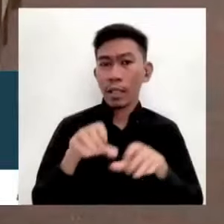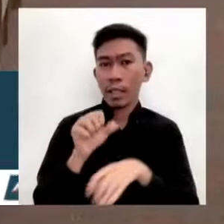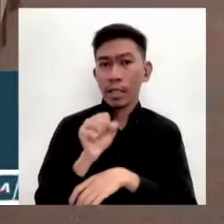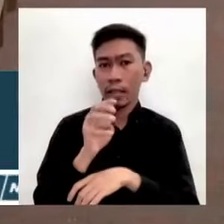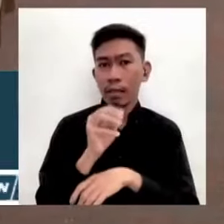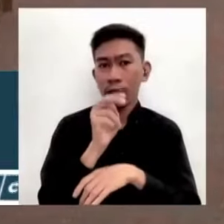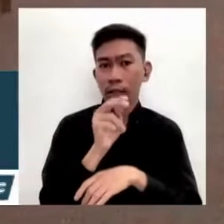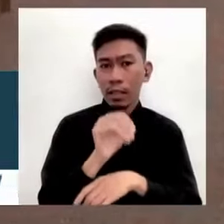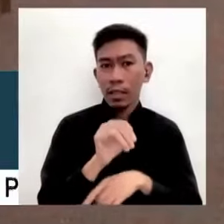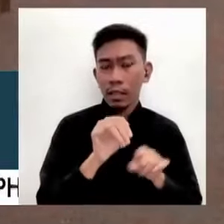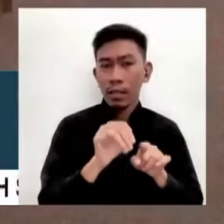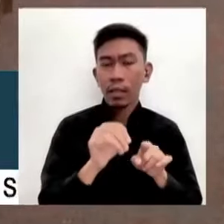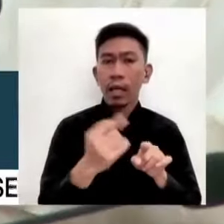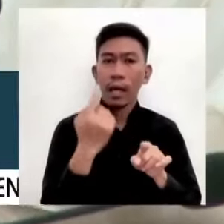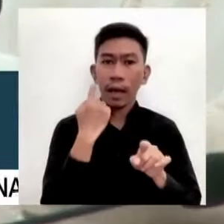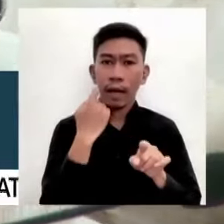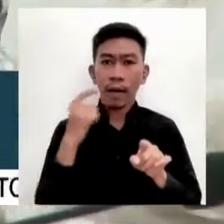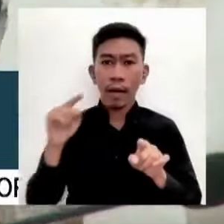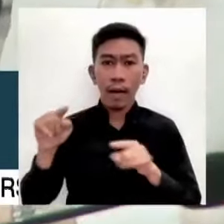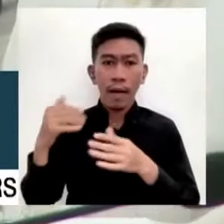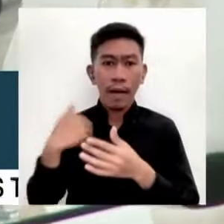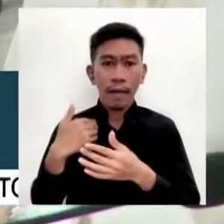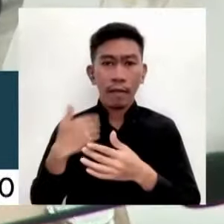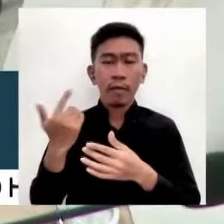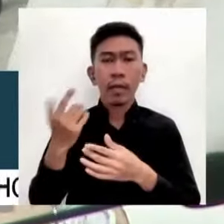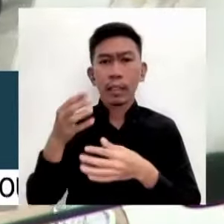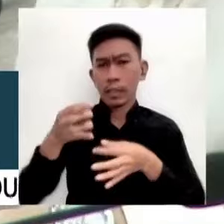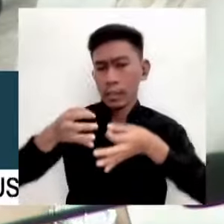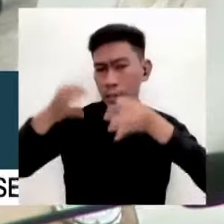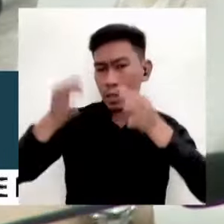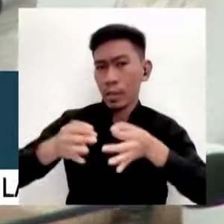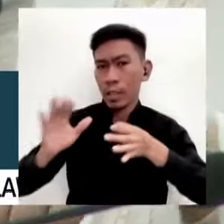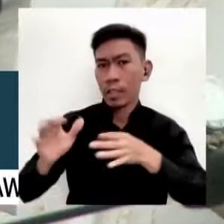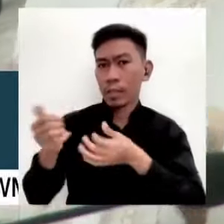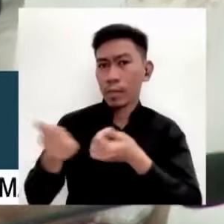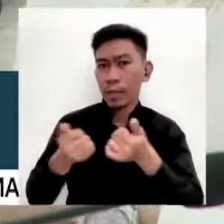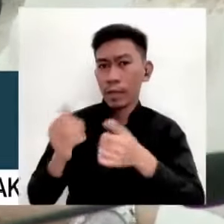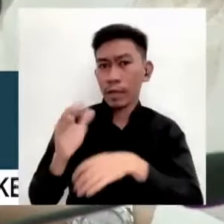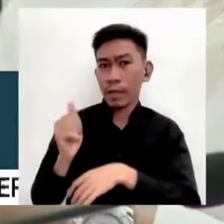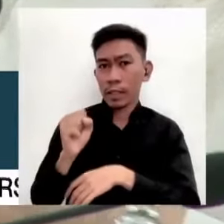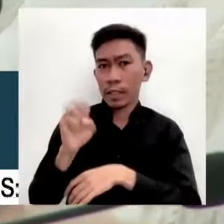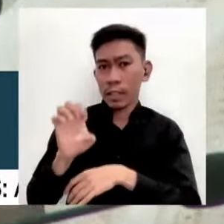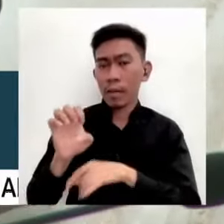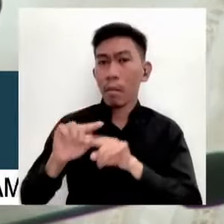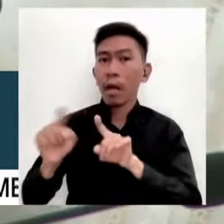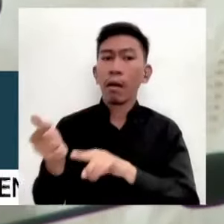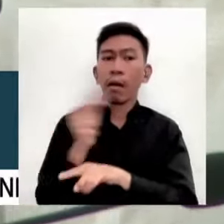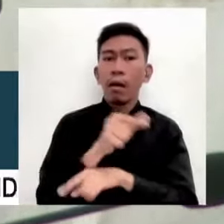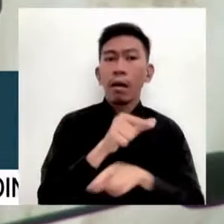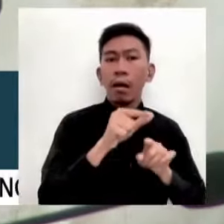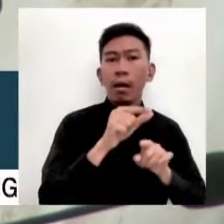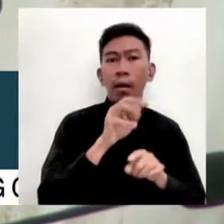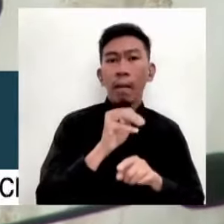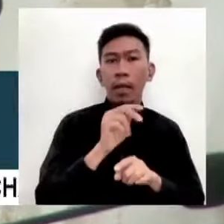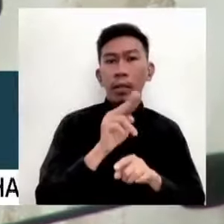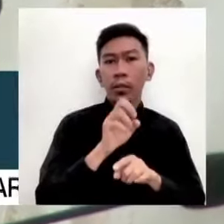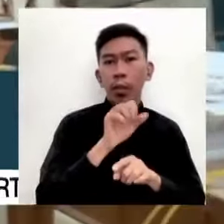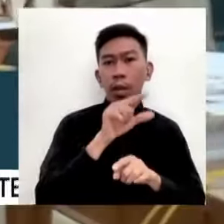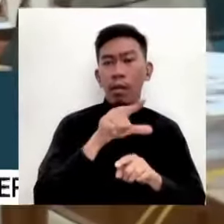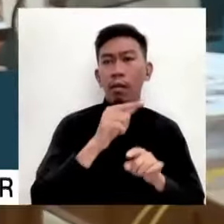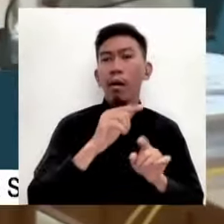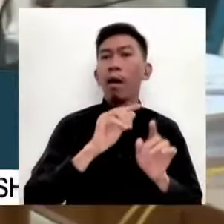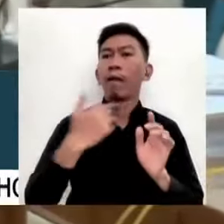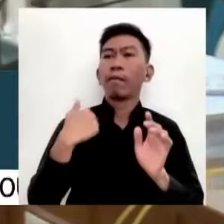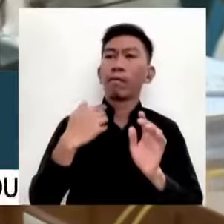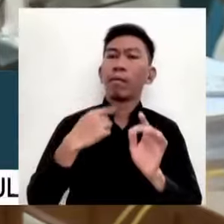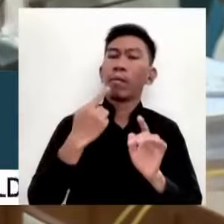the resolution of its administrative case, Kabataan Partylist Representative Raul Manuel accused the network of continuing to air on its